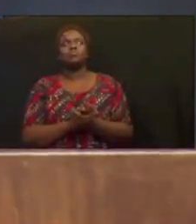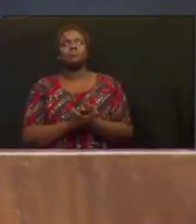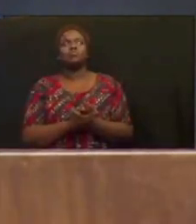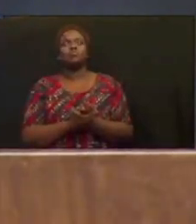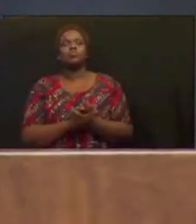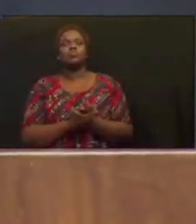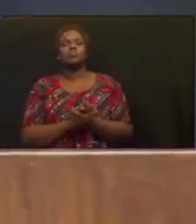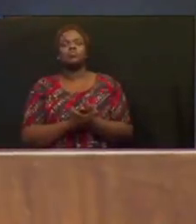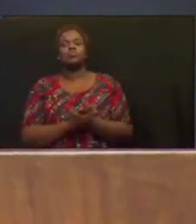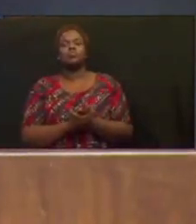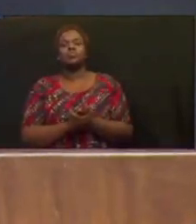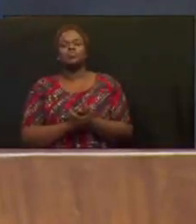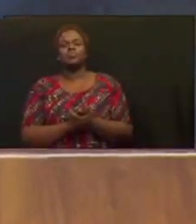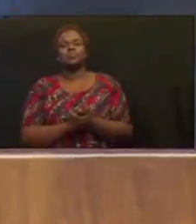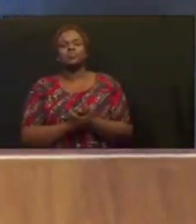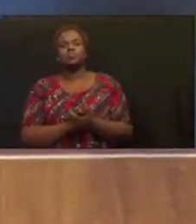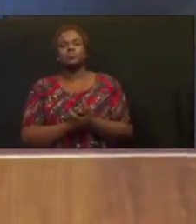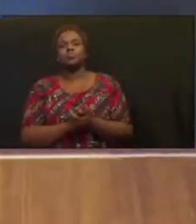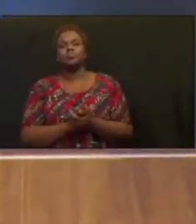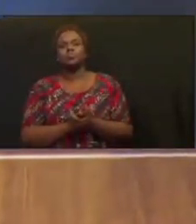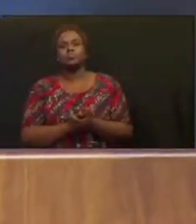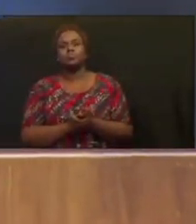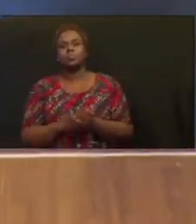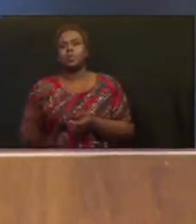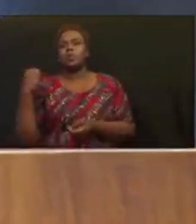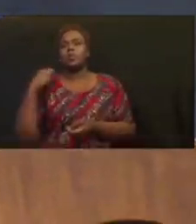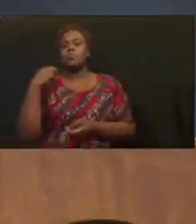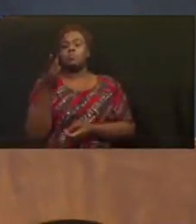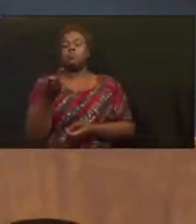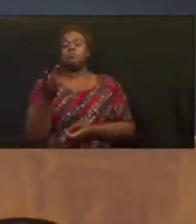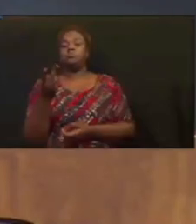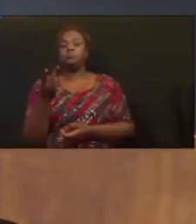Prophetic intercessors. Number two,